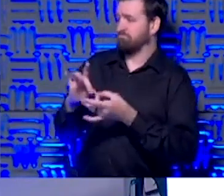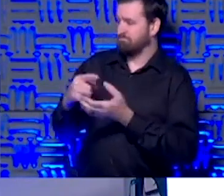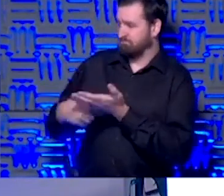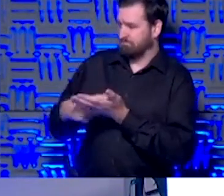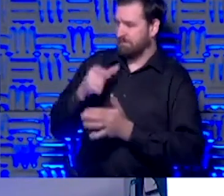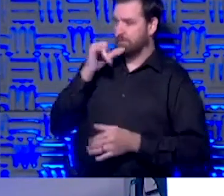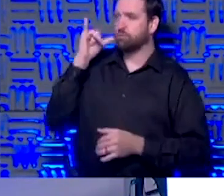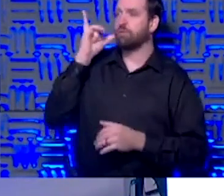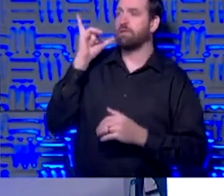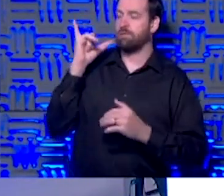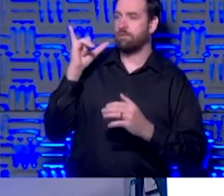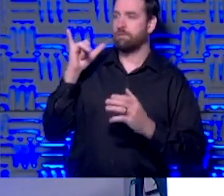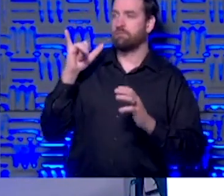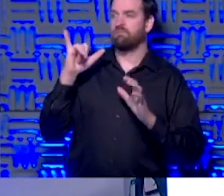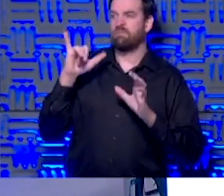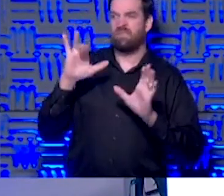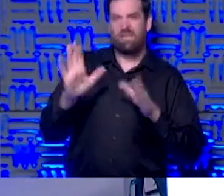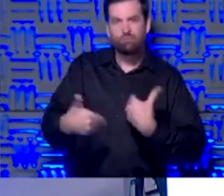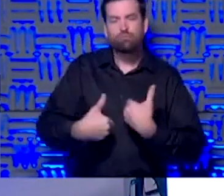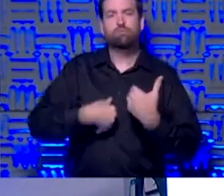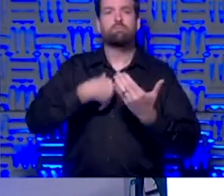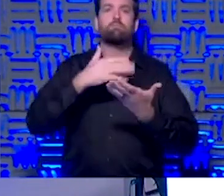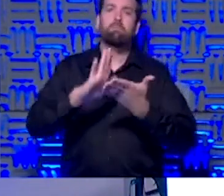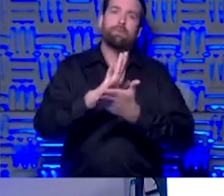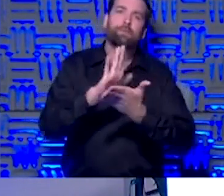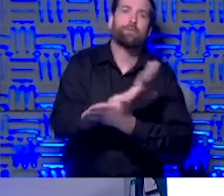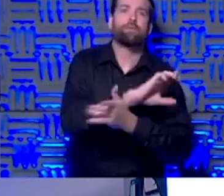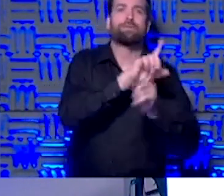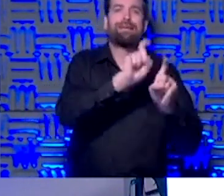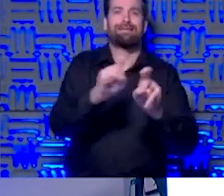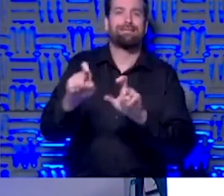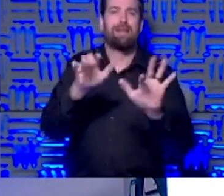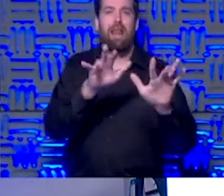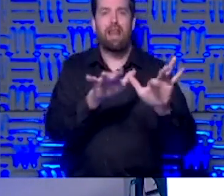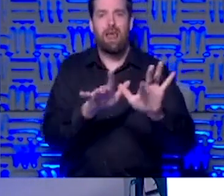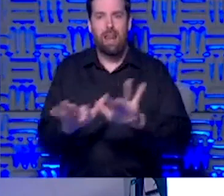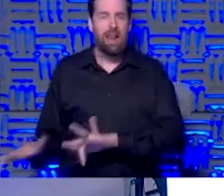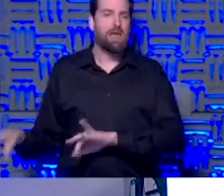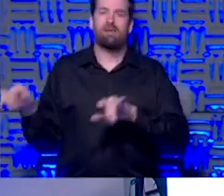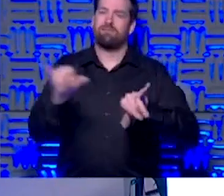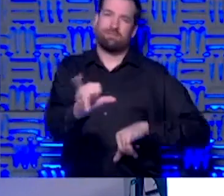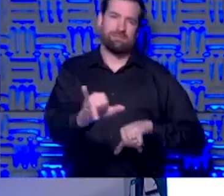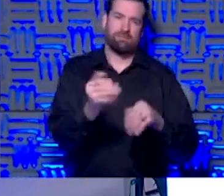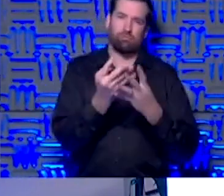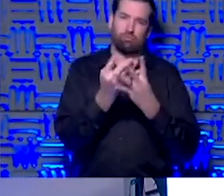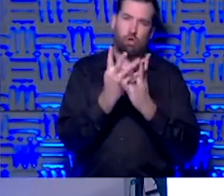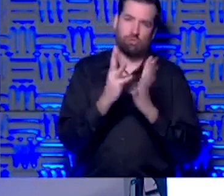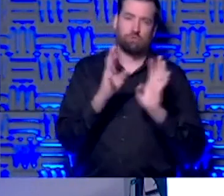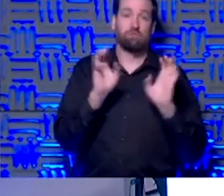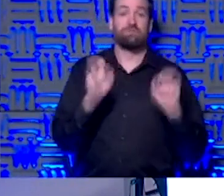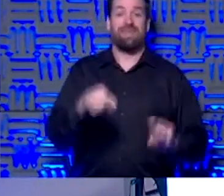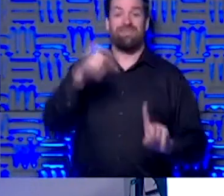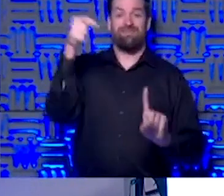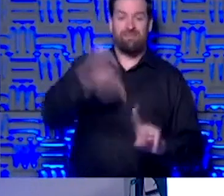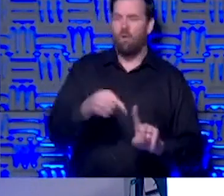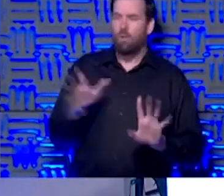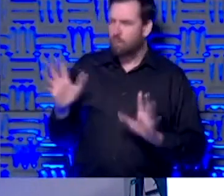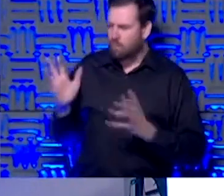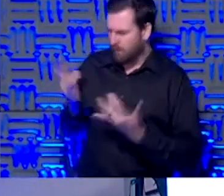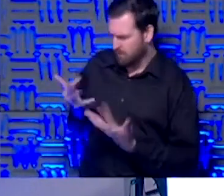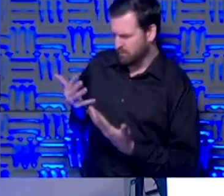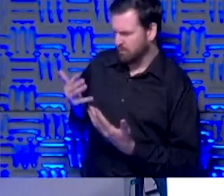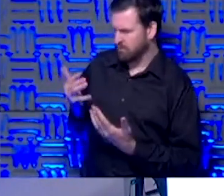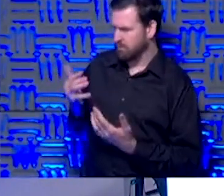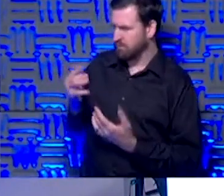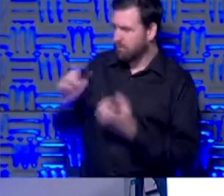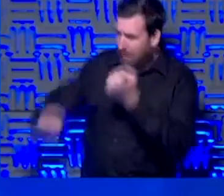about paper and tests and all that. Yeah. And again, it's the same thing with the cards, but if you can be the distancing. Wait. Are you